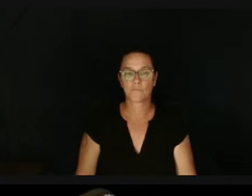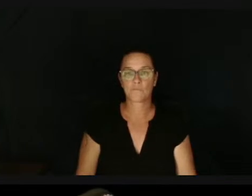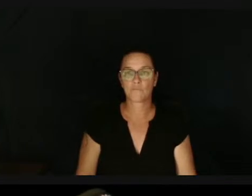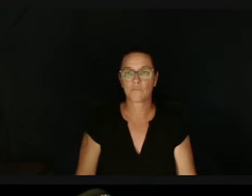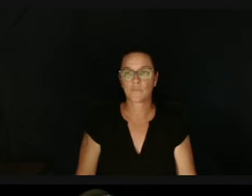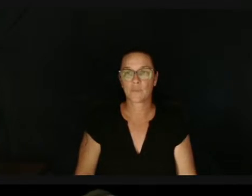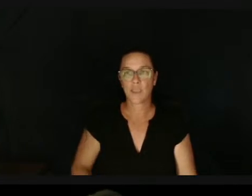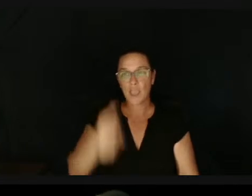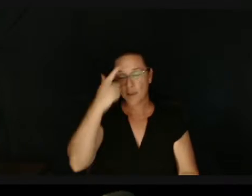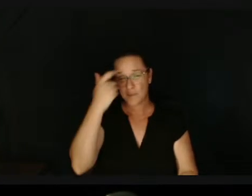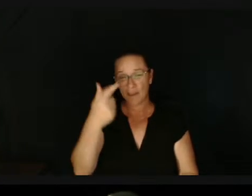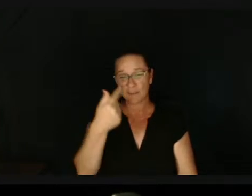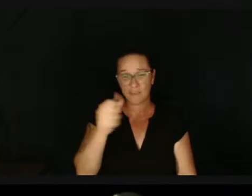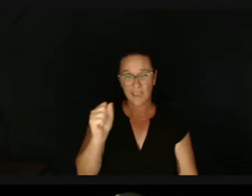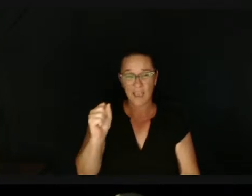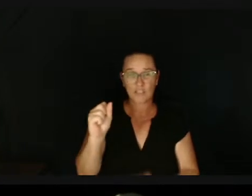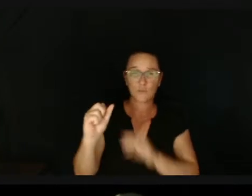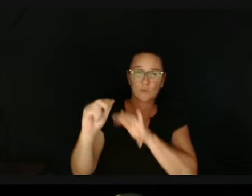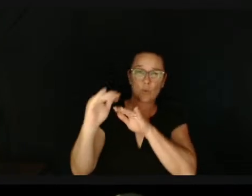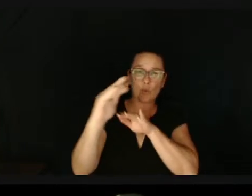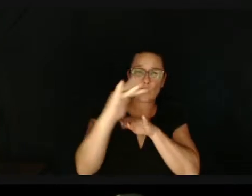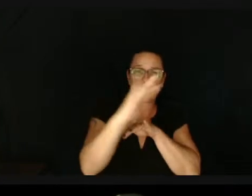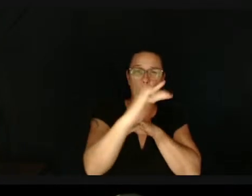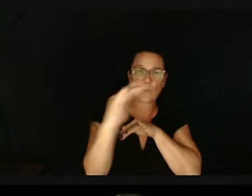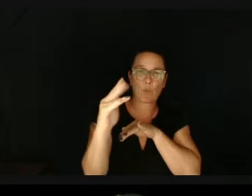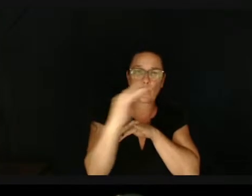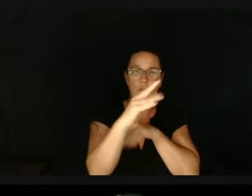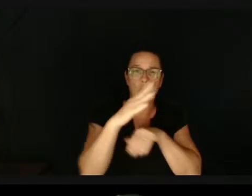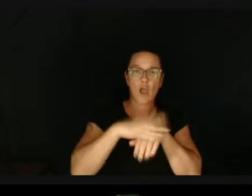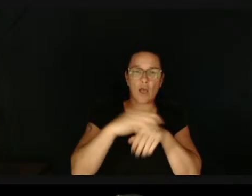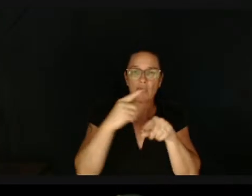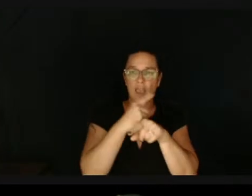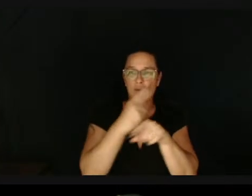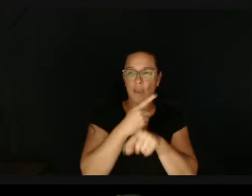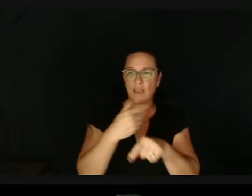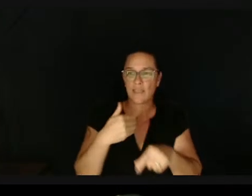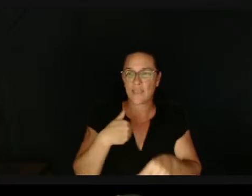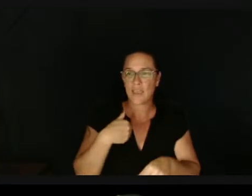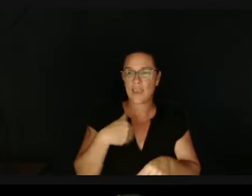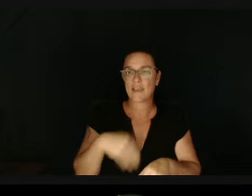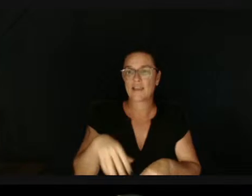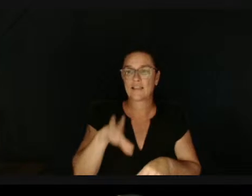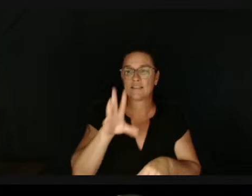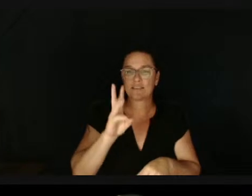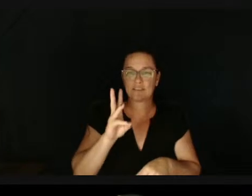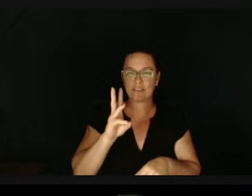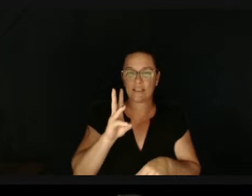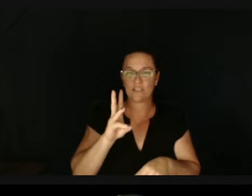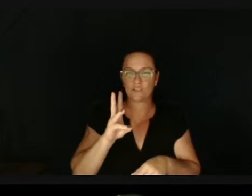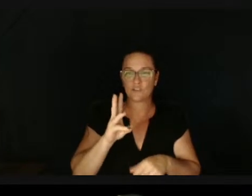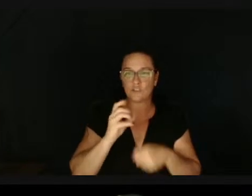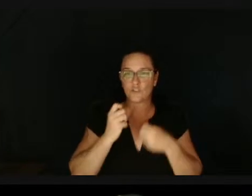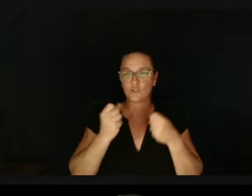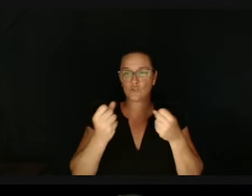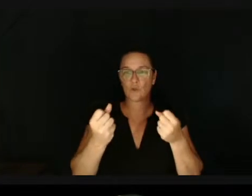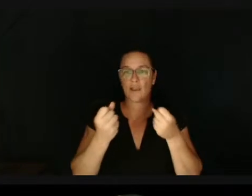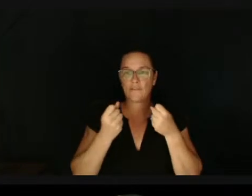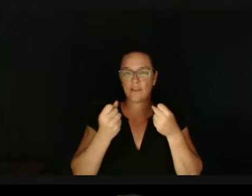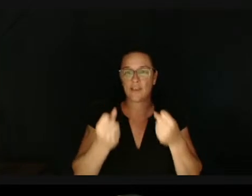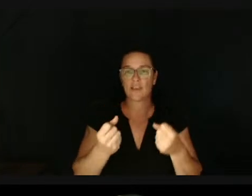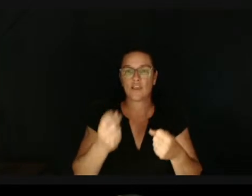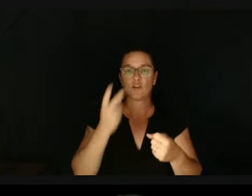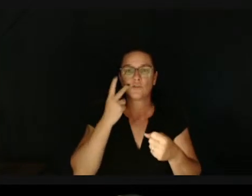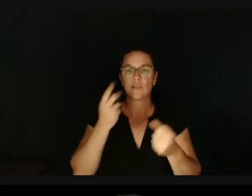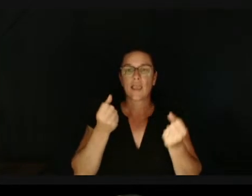Because the gas was blowing across the highway, they were able to do 6 traverses of driving under the gas plume to measure the gas emission